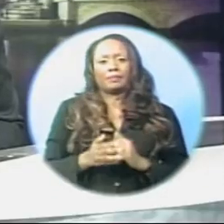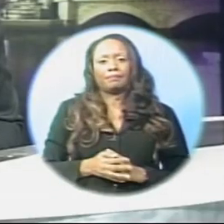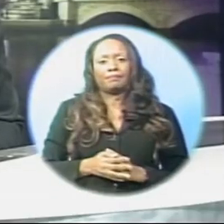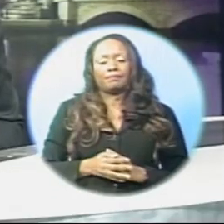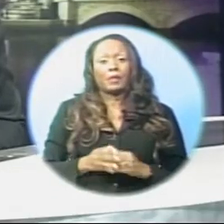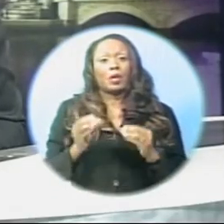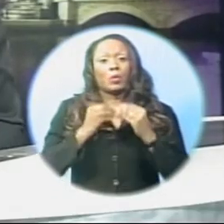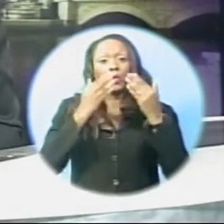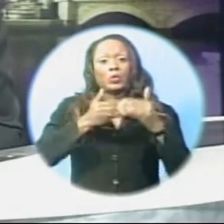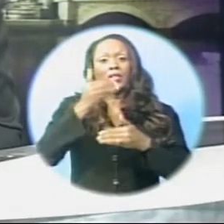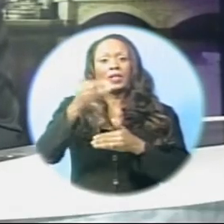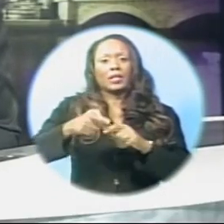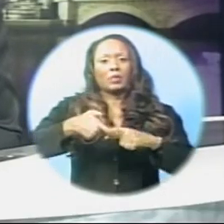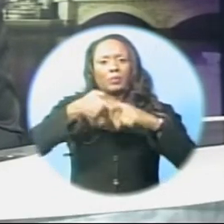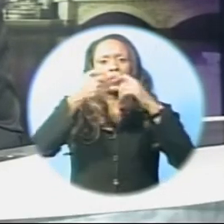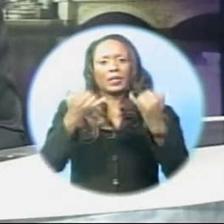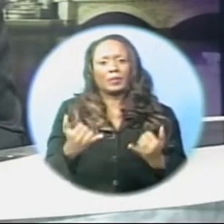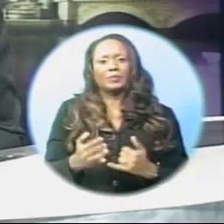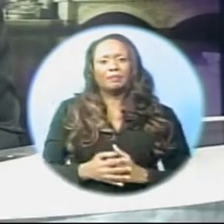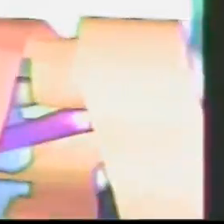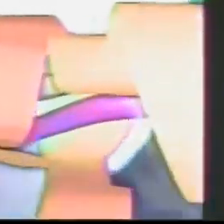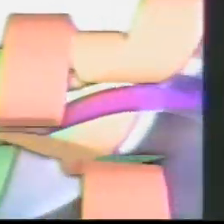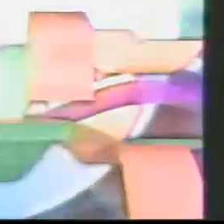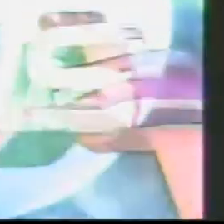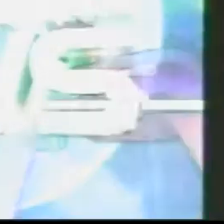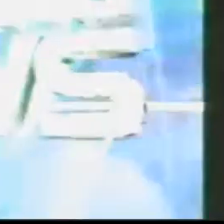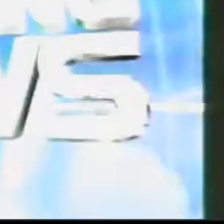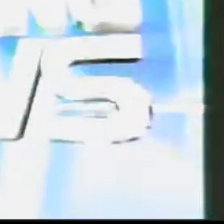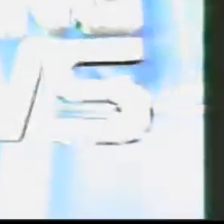us. We'll have more news in just a moment.